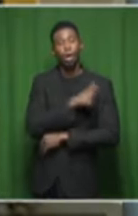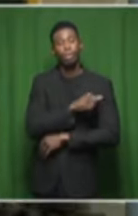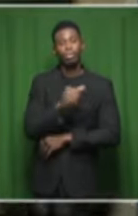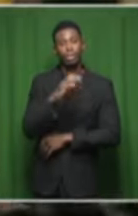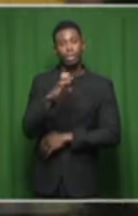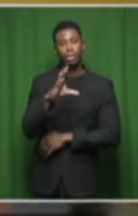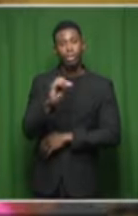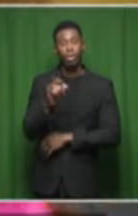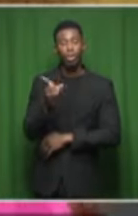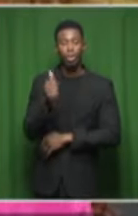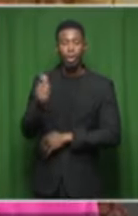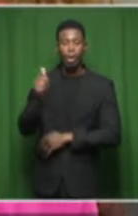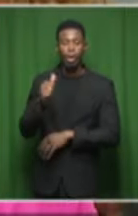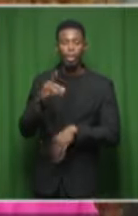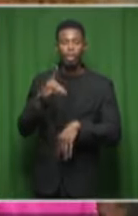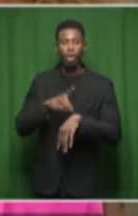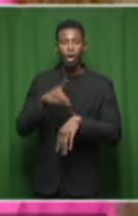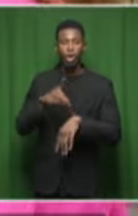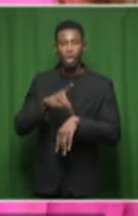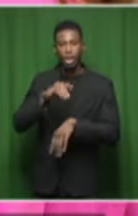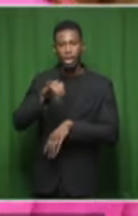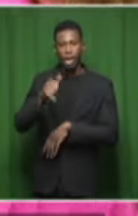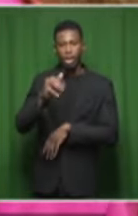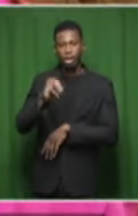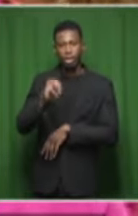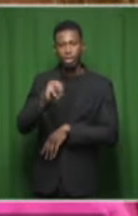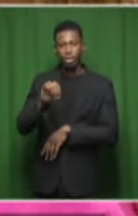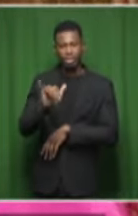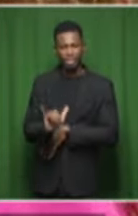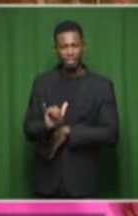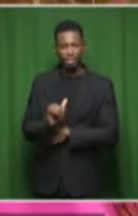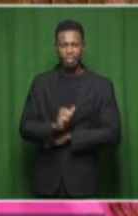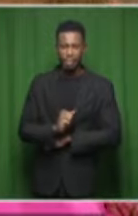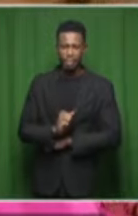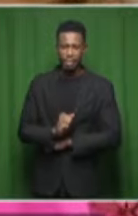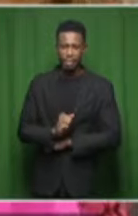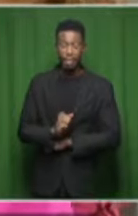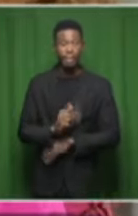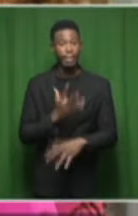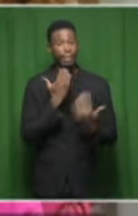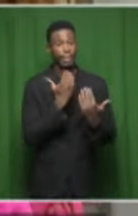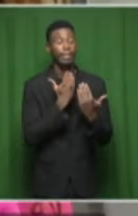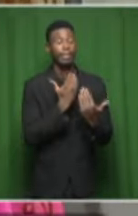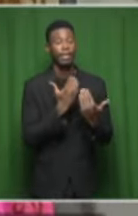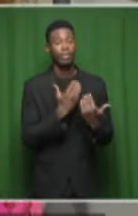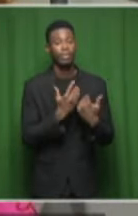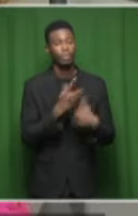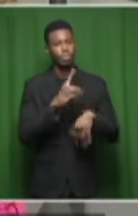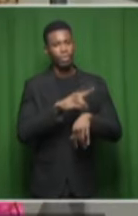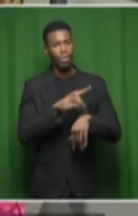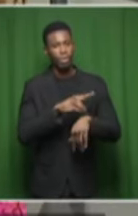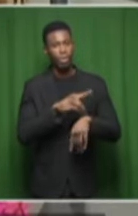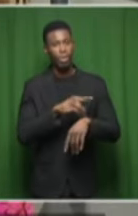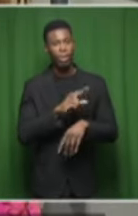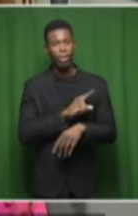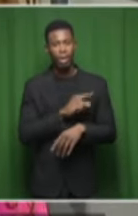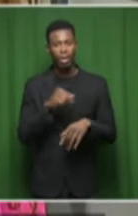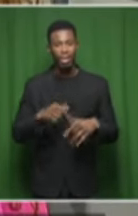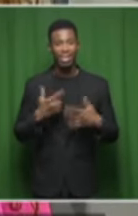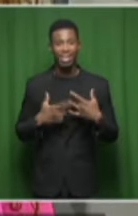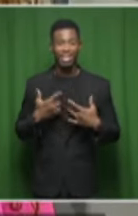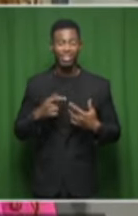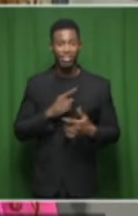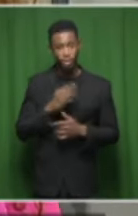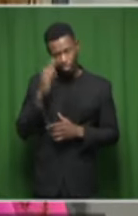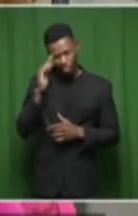Mr. Dr. Jimmy Ntetwa. Thank you so much for joining us, Doctor. Very, very excited moment. We do know that the hospital has been